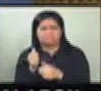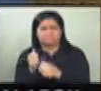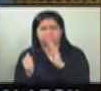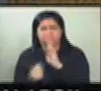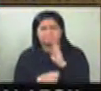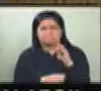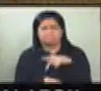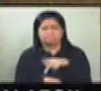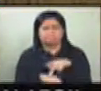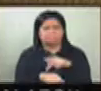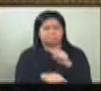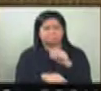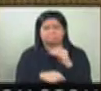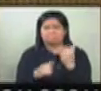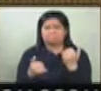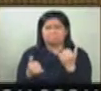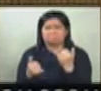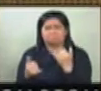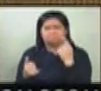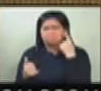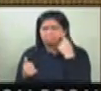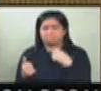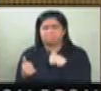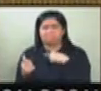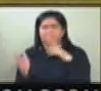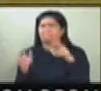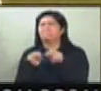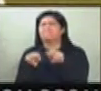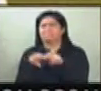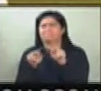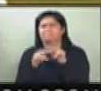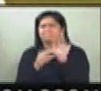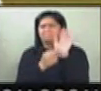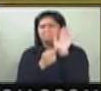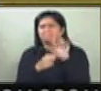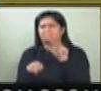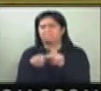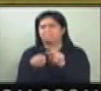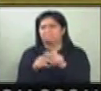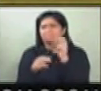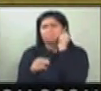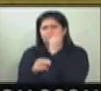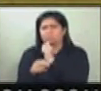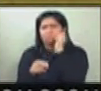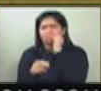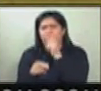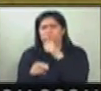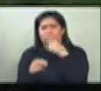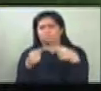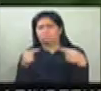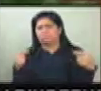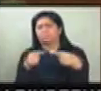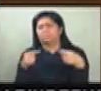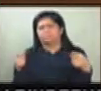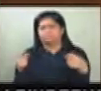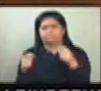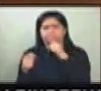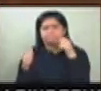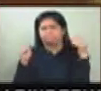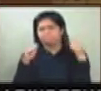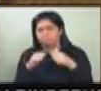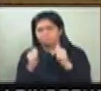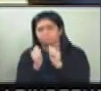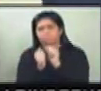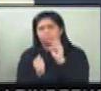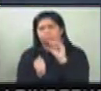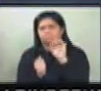Philippines. So ngayon, it, ay, parang sa akin normal lang siguro yan eh. There will be always somebody a group against the Miss